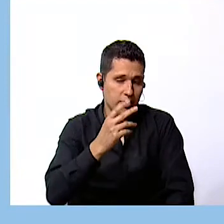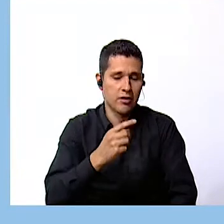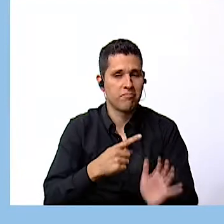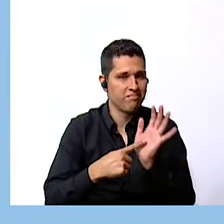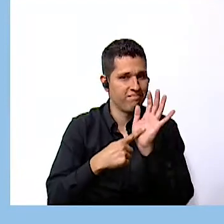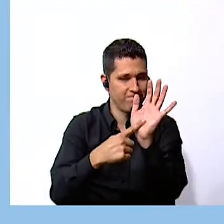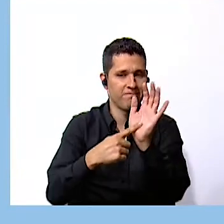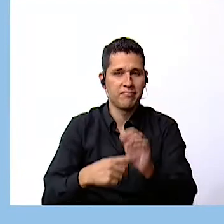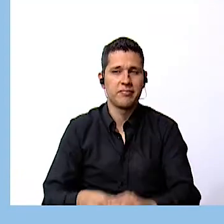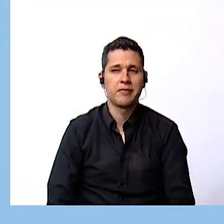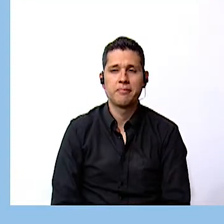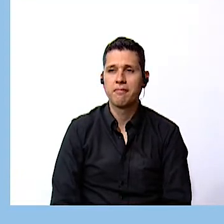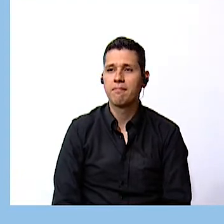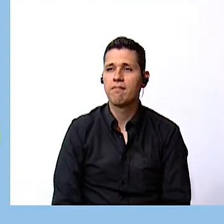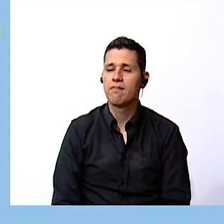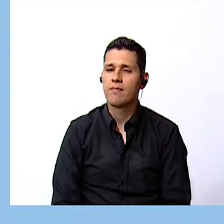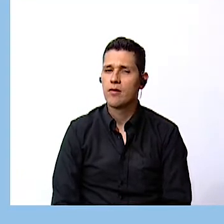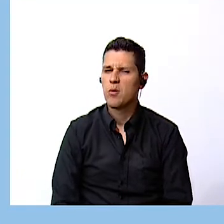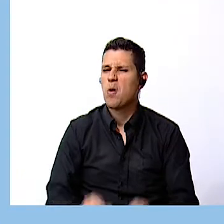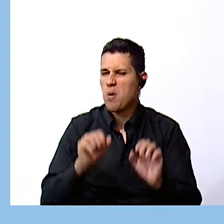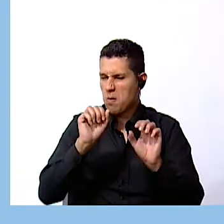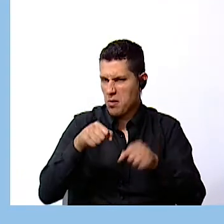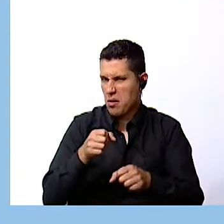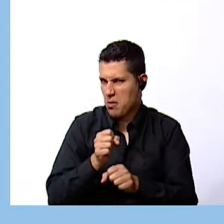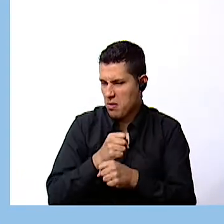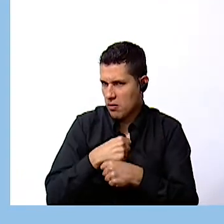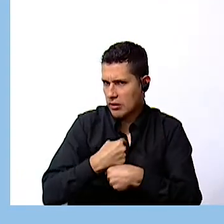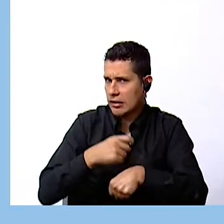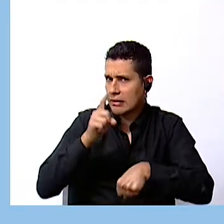presentation. What can we do during